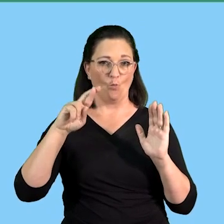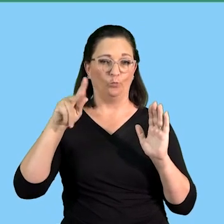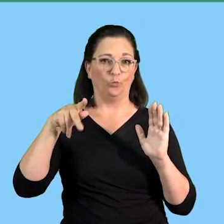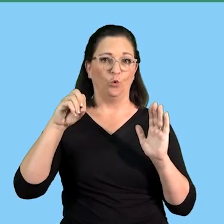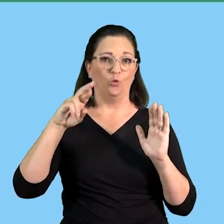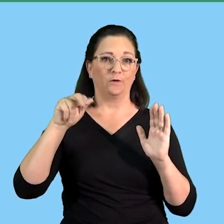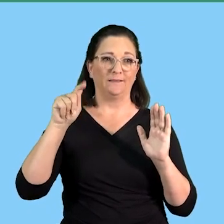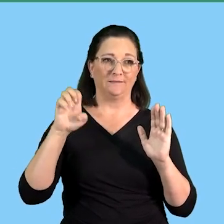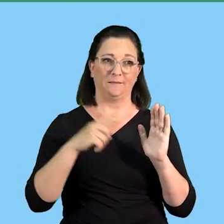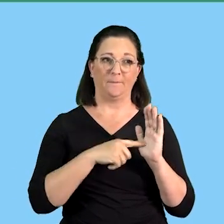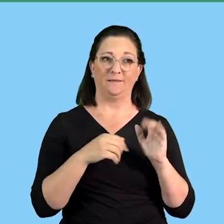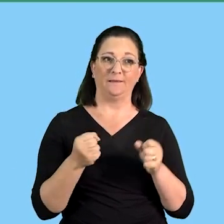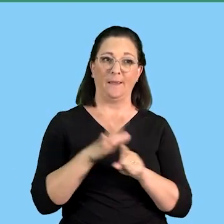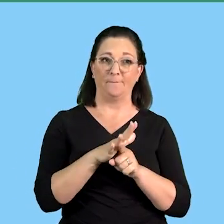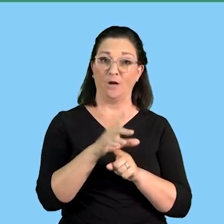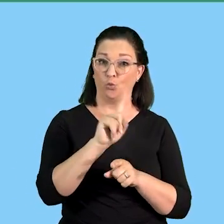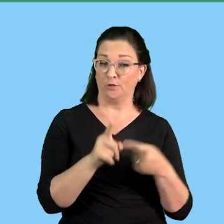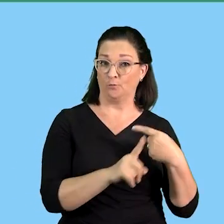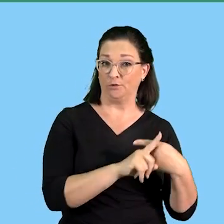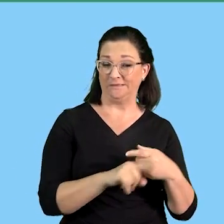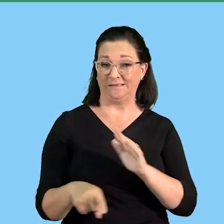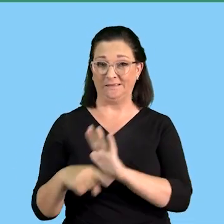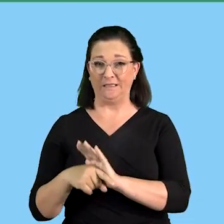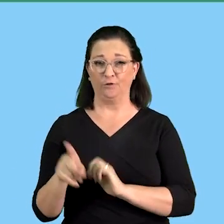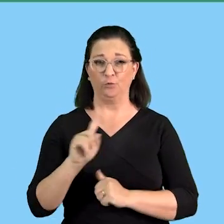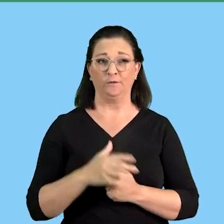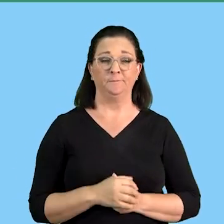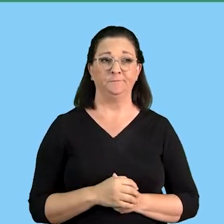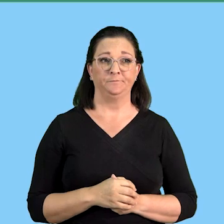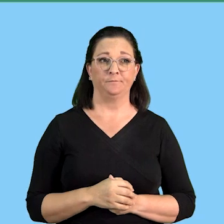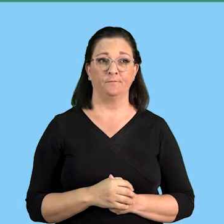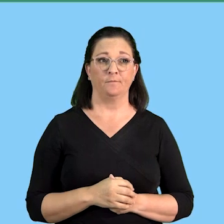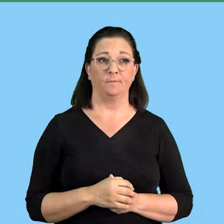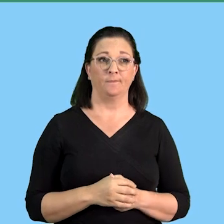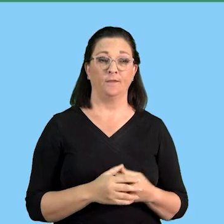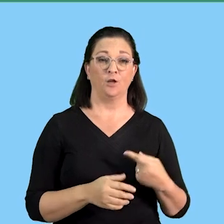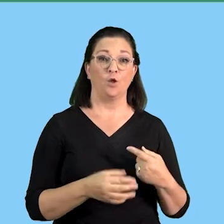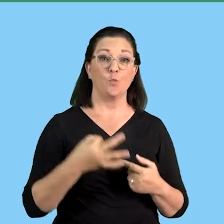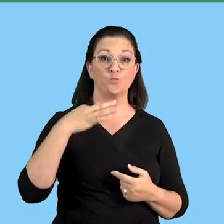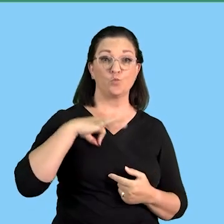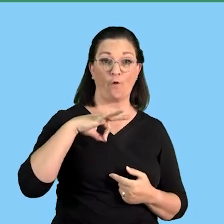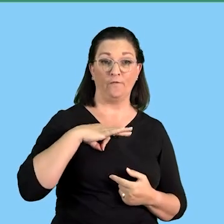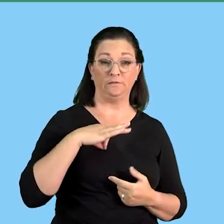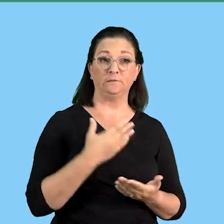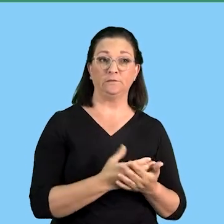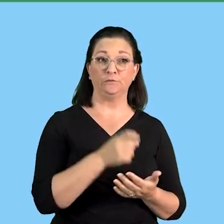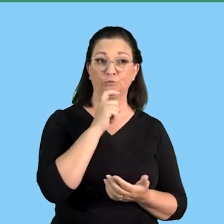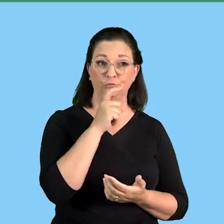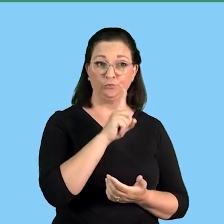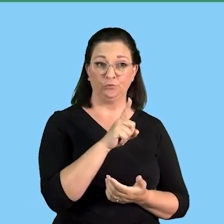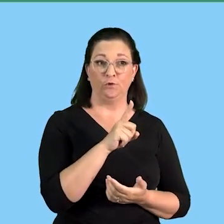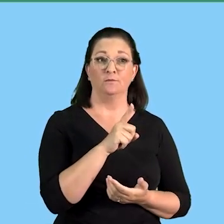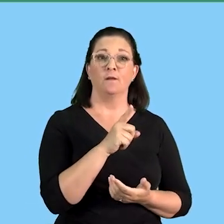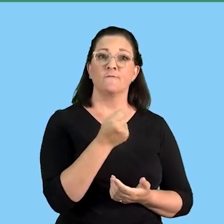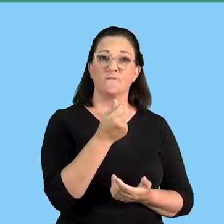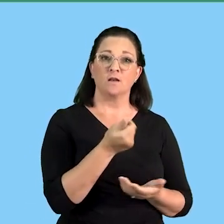the impact? We are looking into the positives and negatives of a state-owned company. Profits may be used to offer